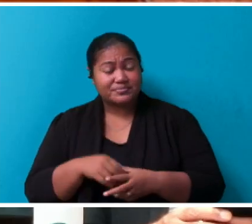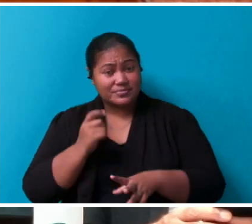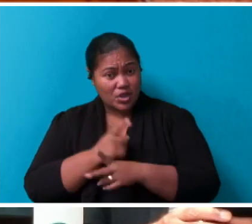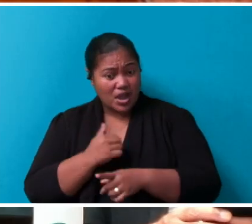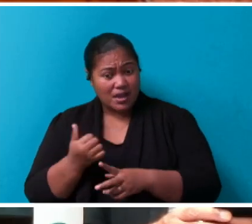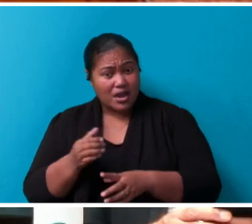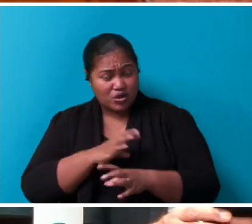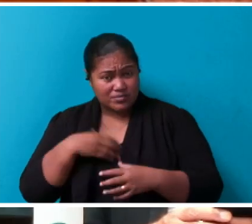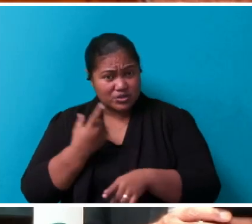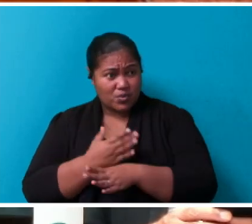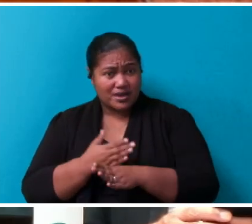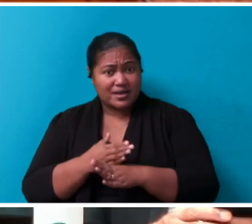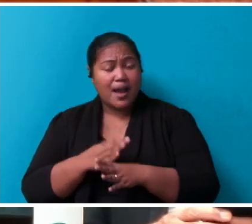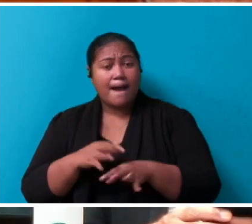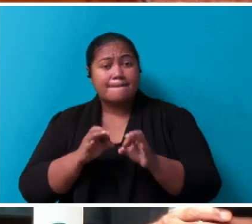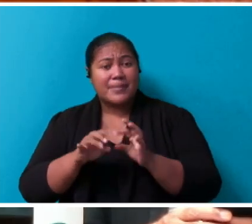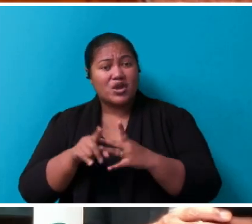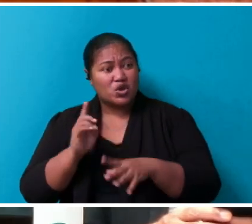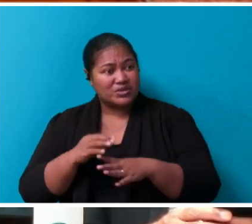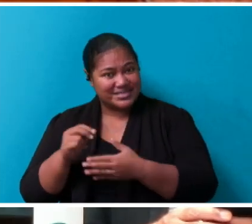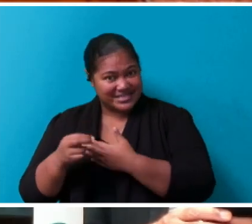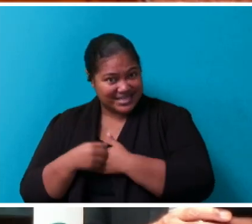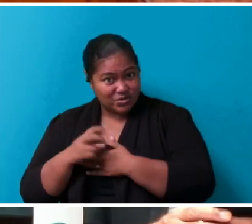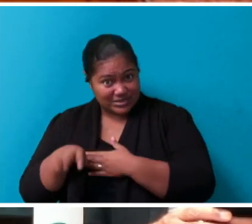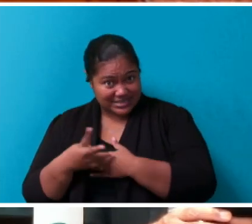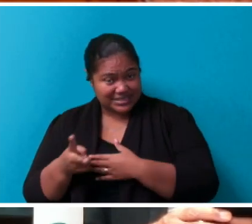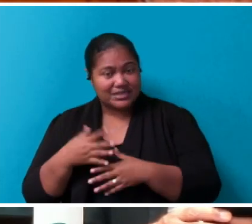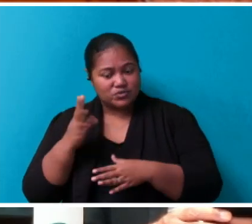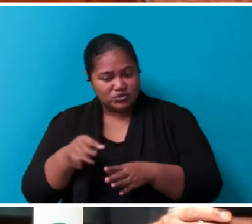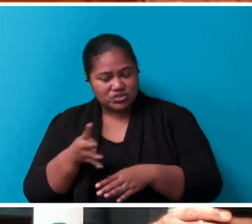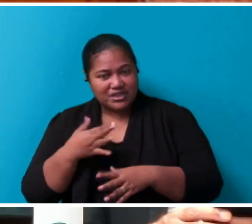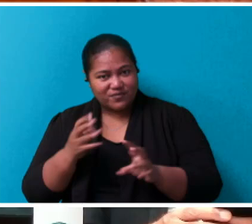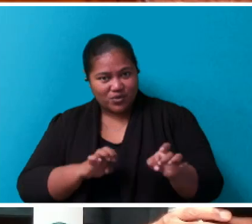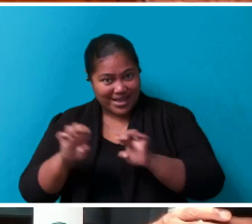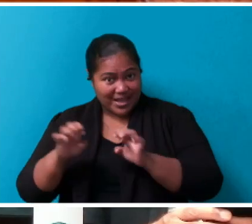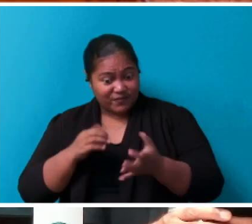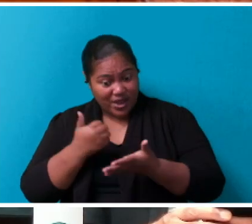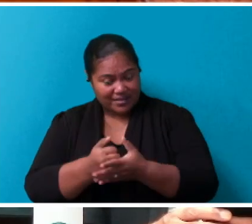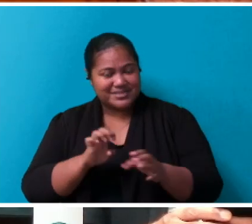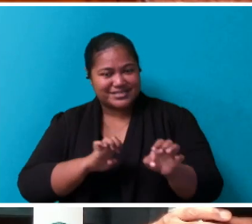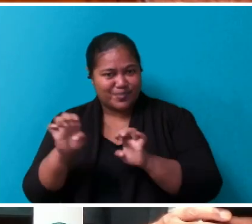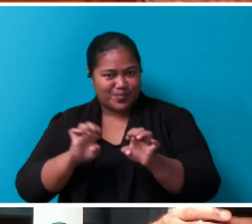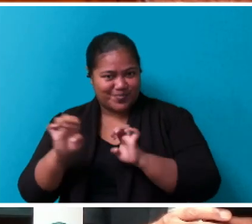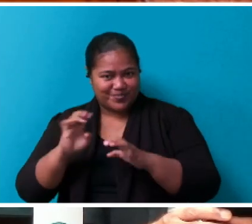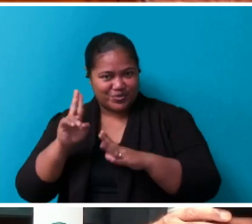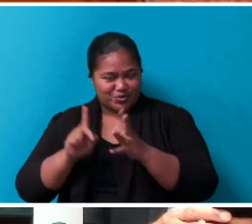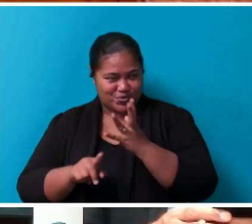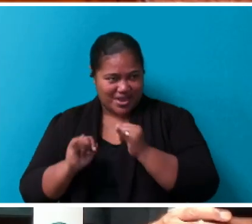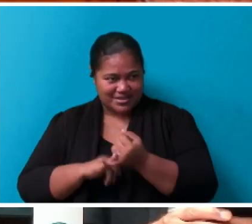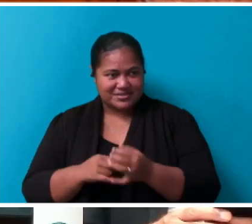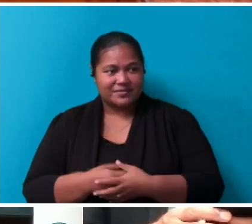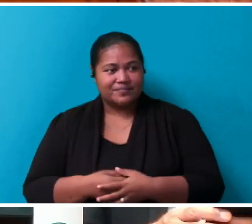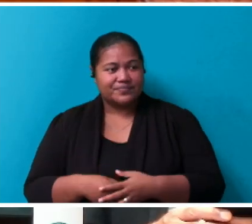Fiji to support potential pineapple exports into the US. As part of the trade promotion efforts,